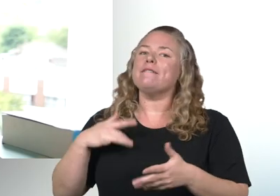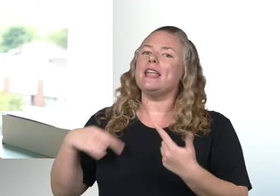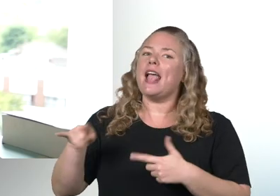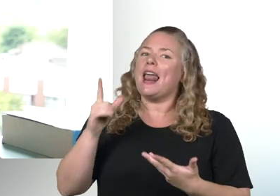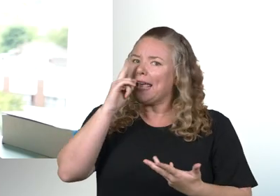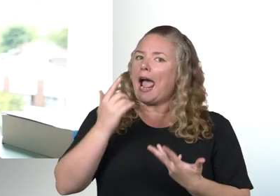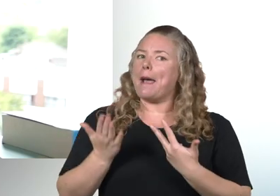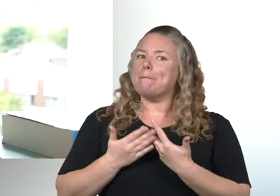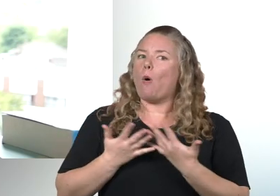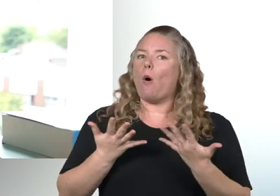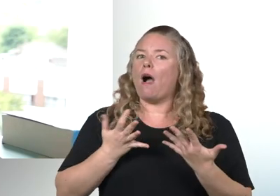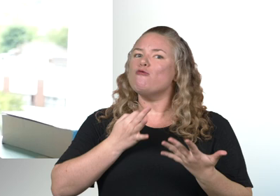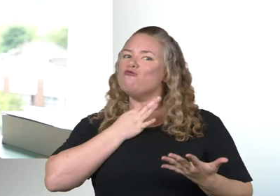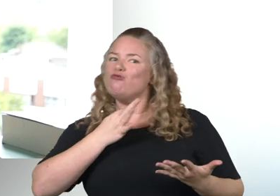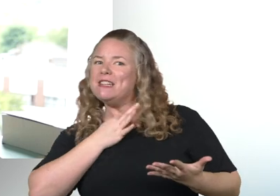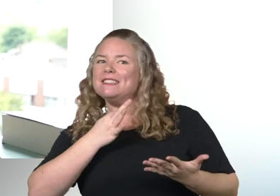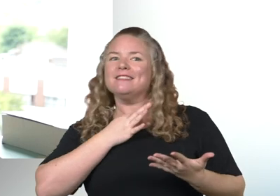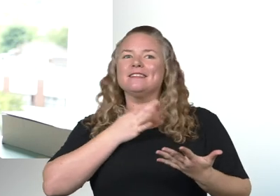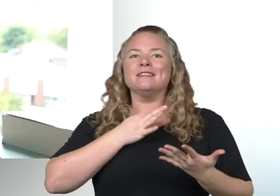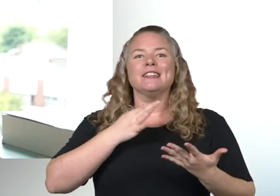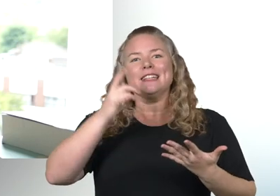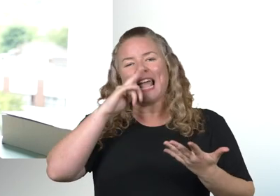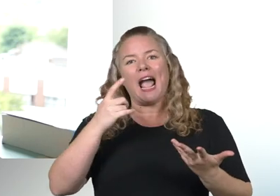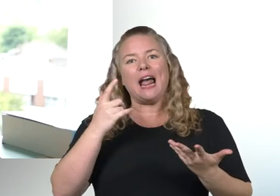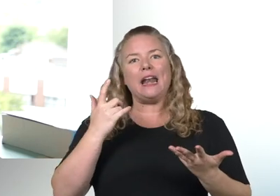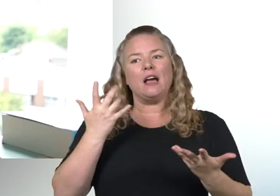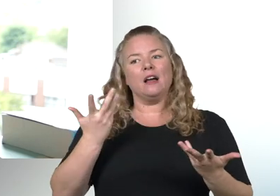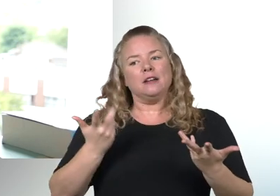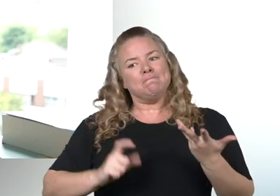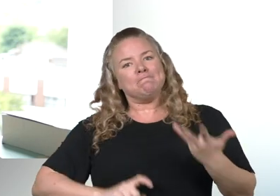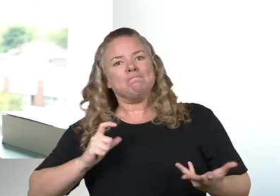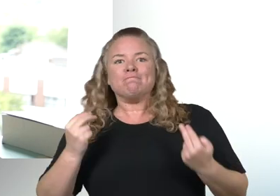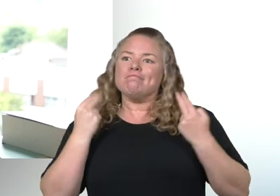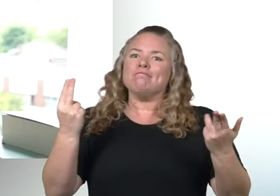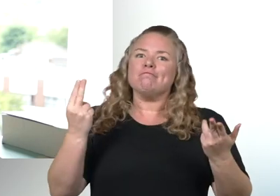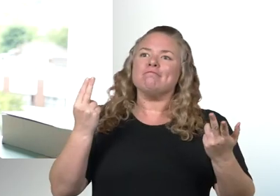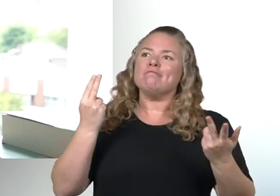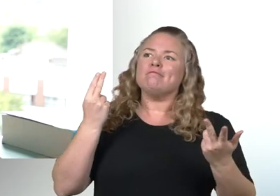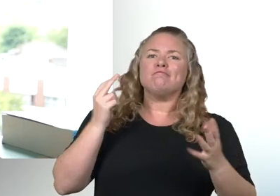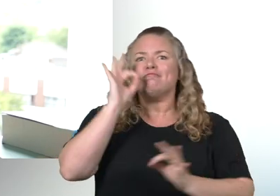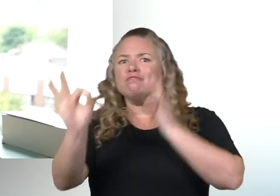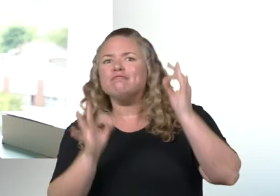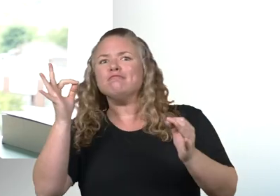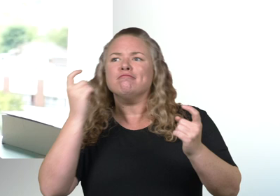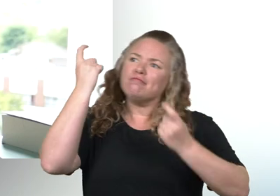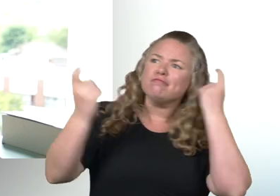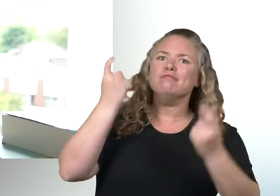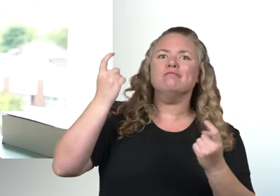but I think it can afford to take so many more risks and have confidence to critically reflect